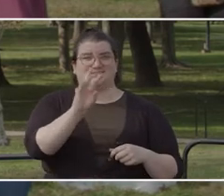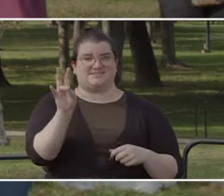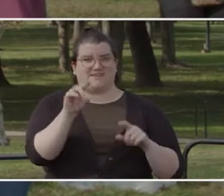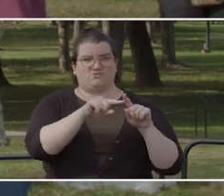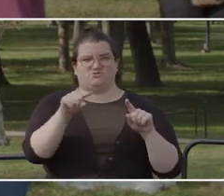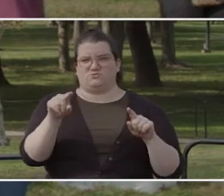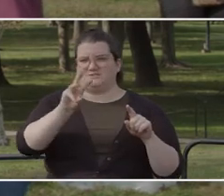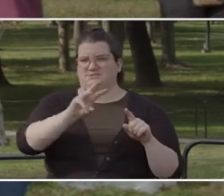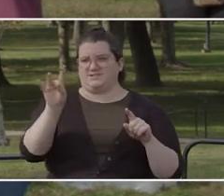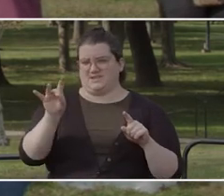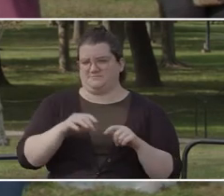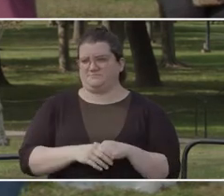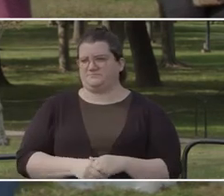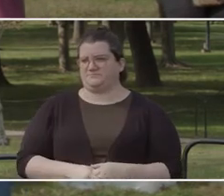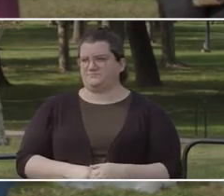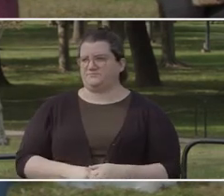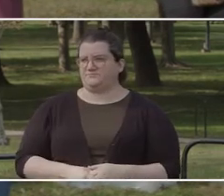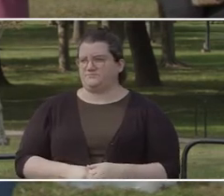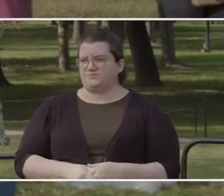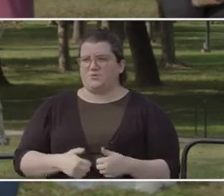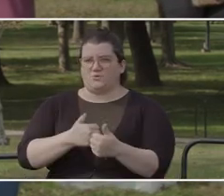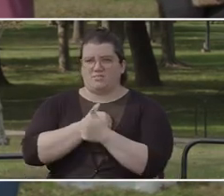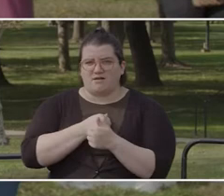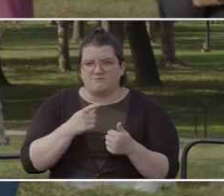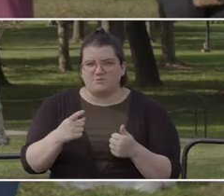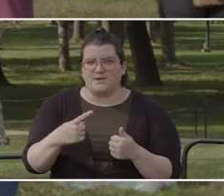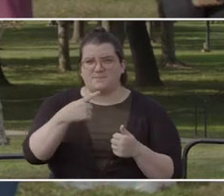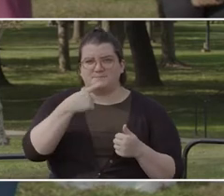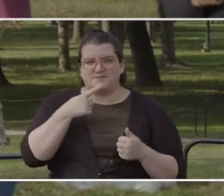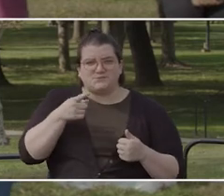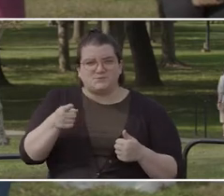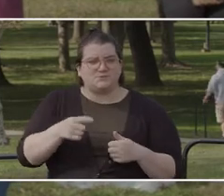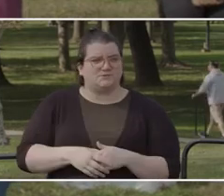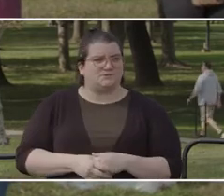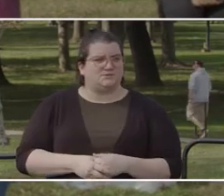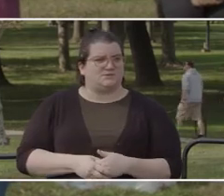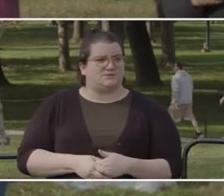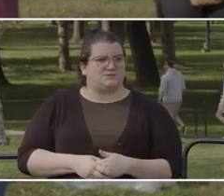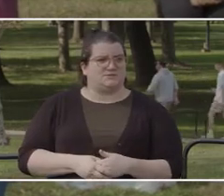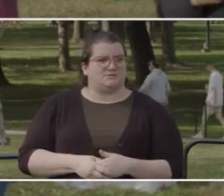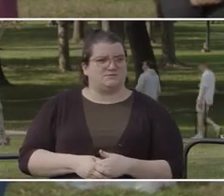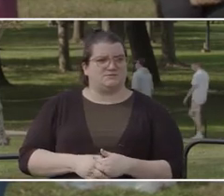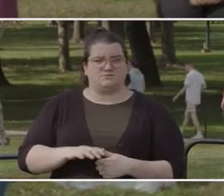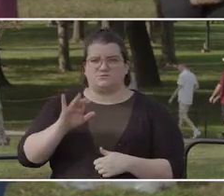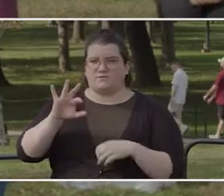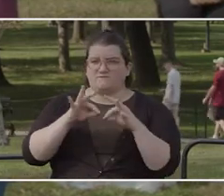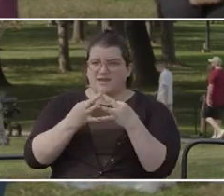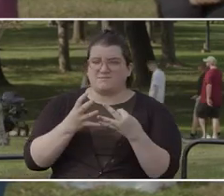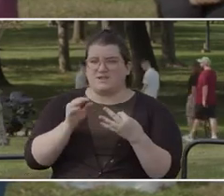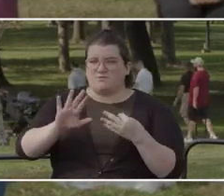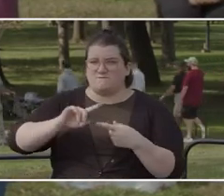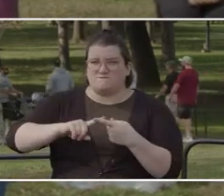1967 to 68. We love you and miss you. Your family and your